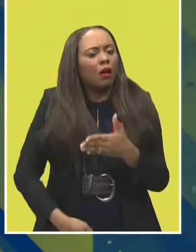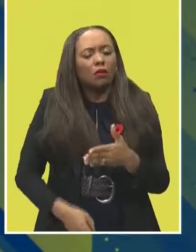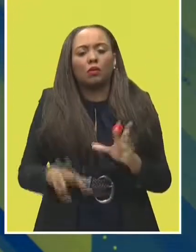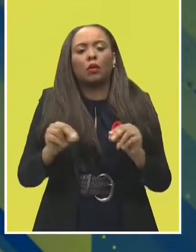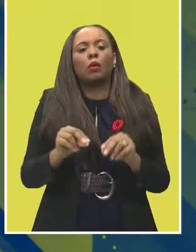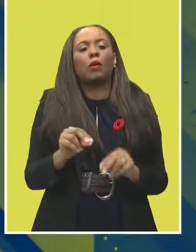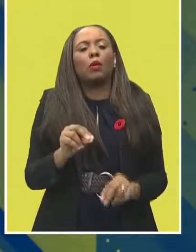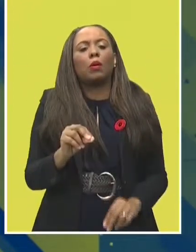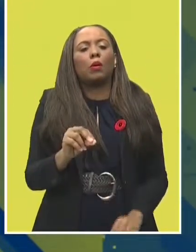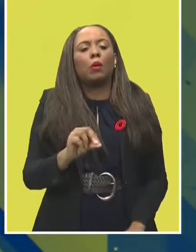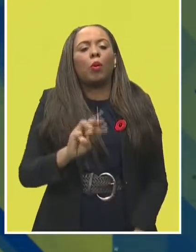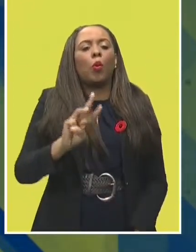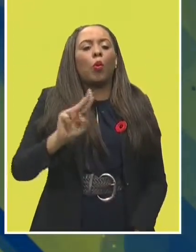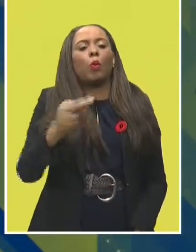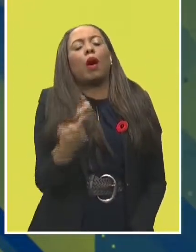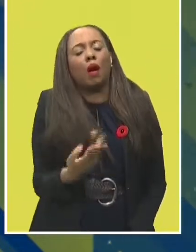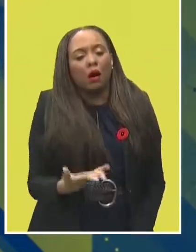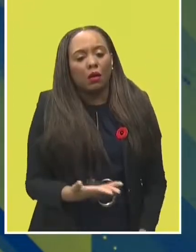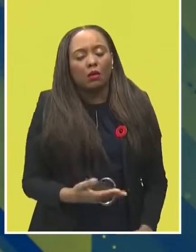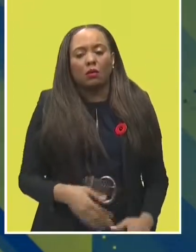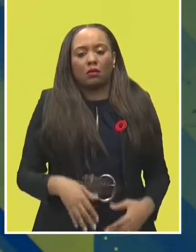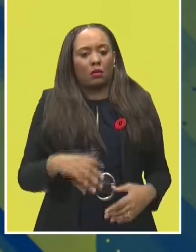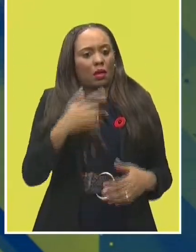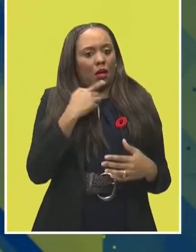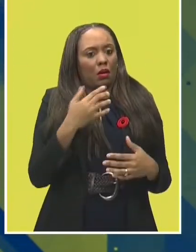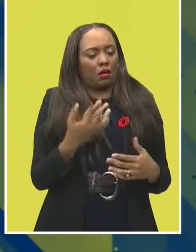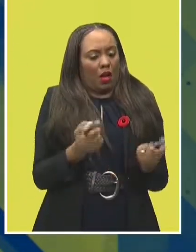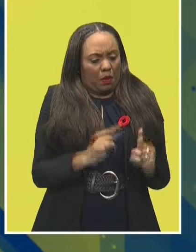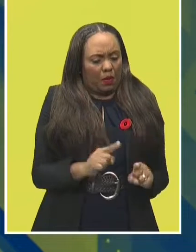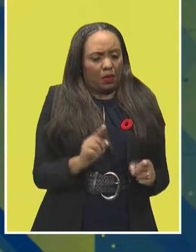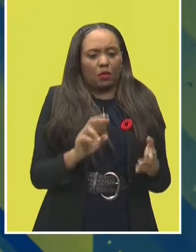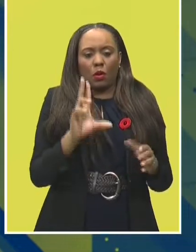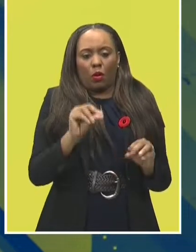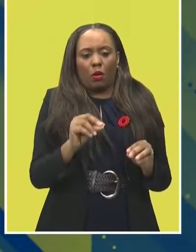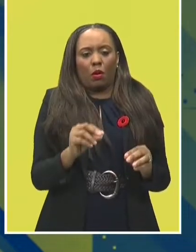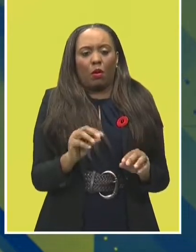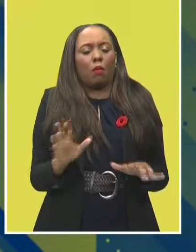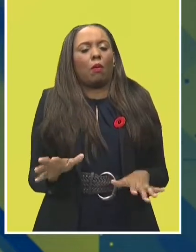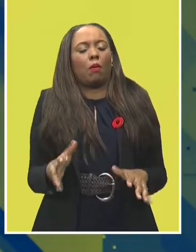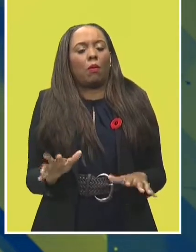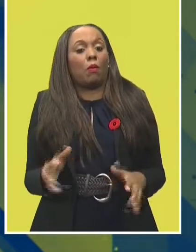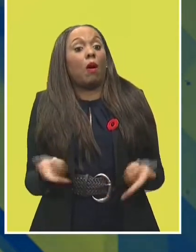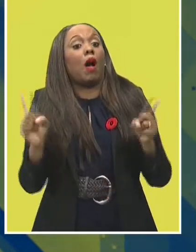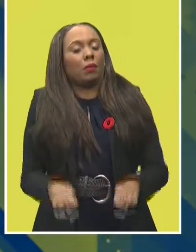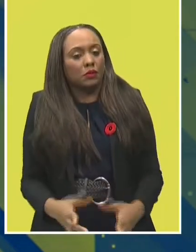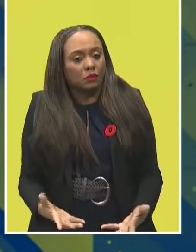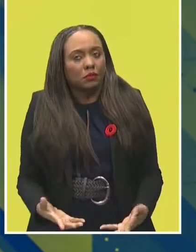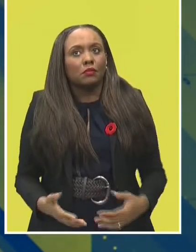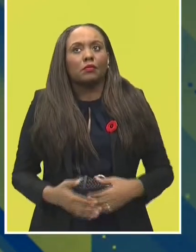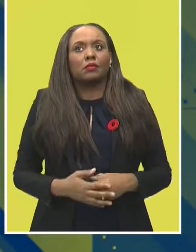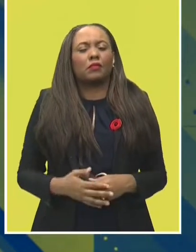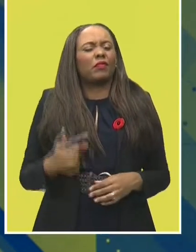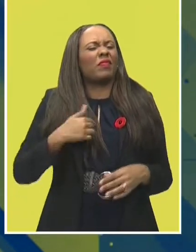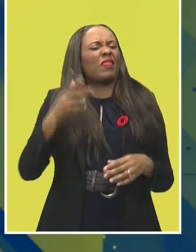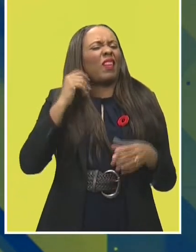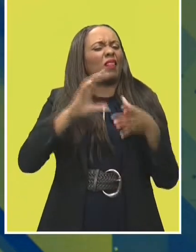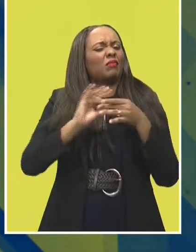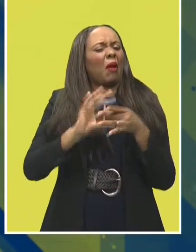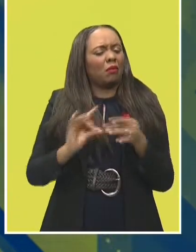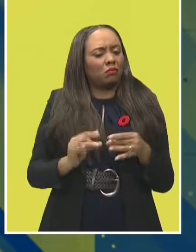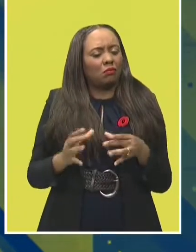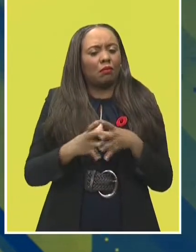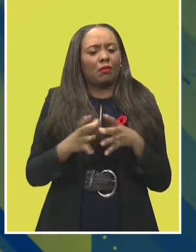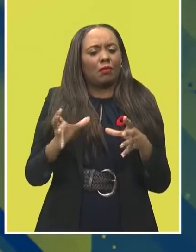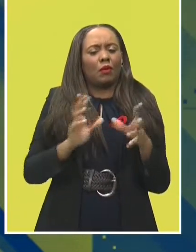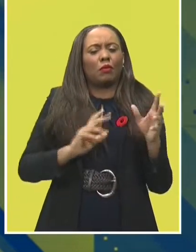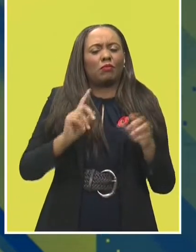what happened as opposed to what happened. And we hear this story many times. Often when people are in